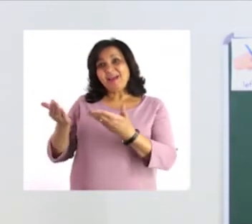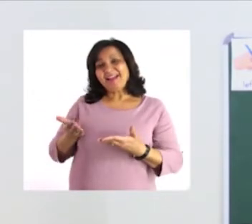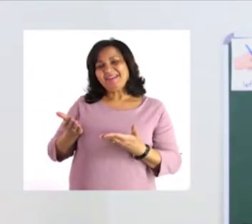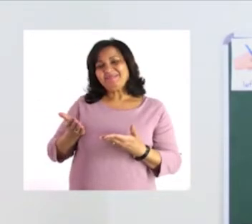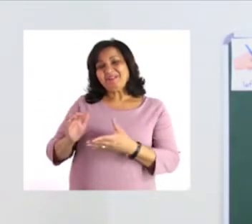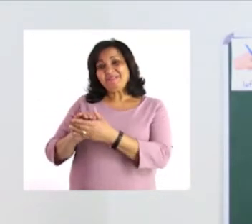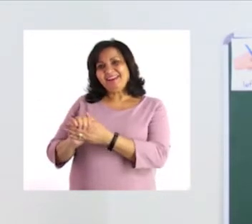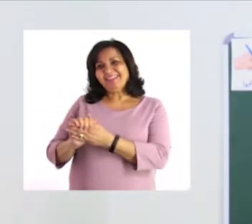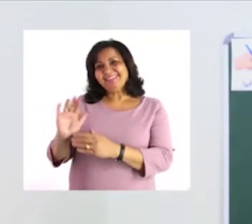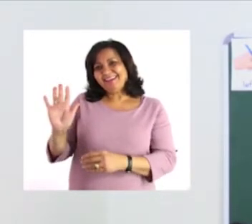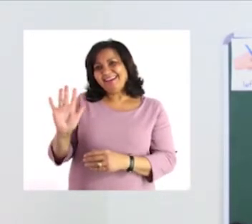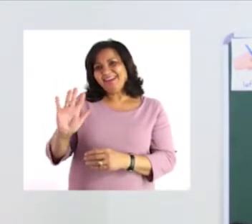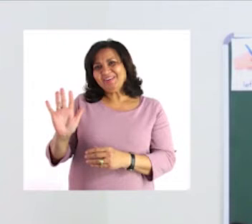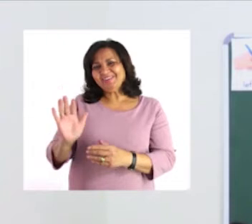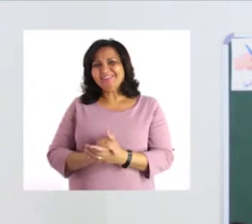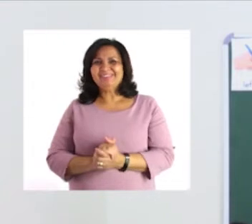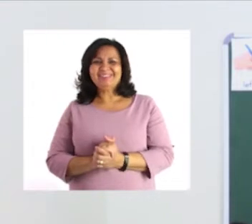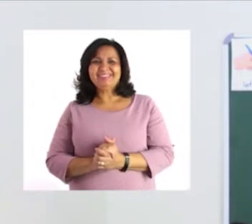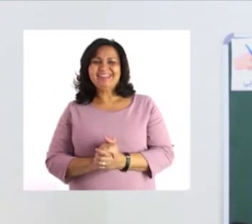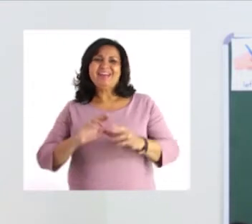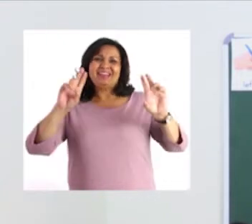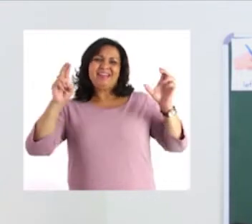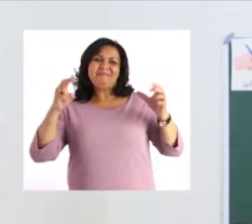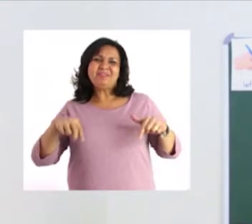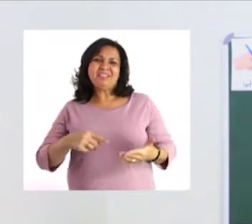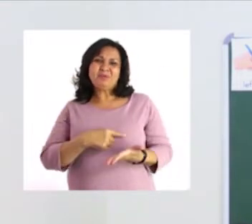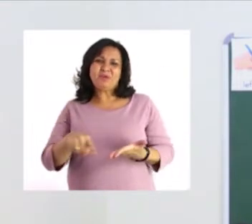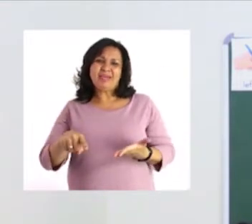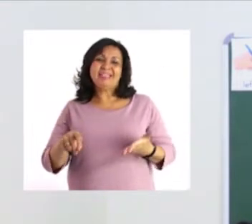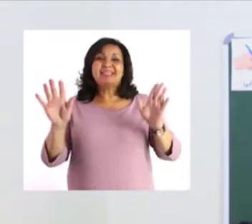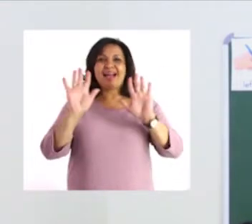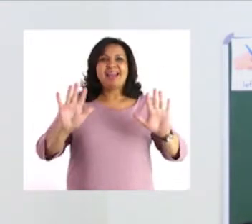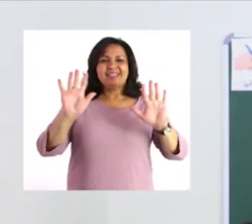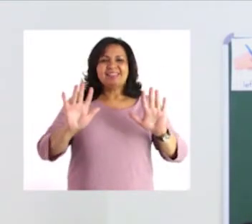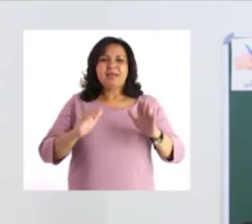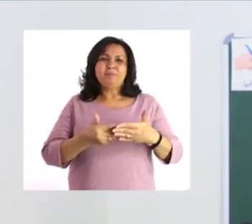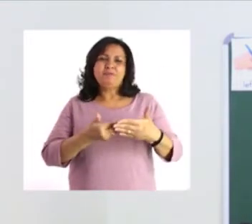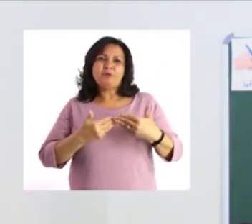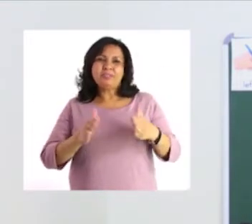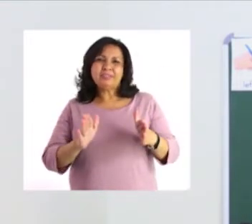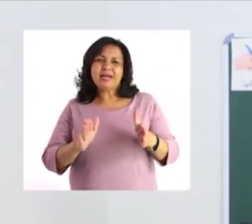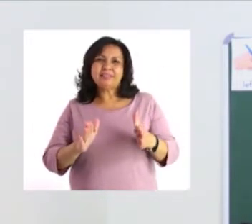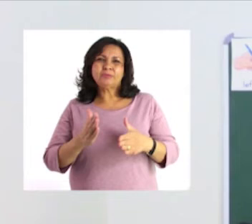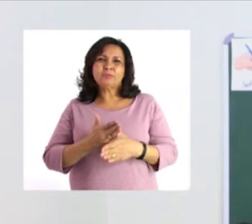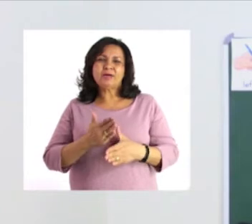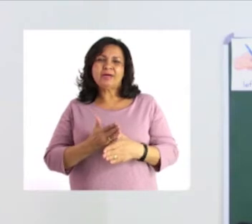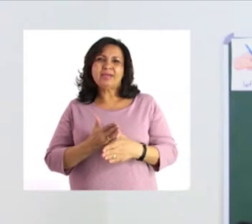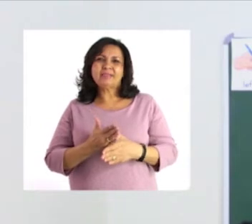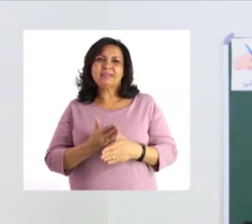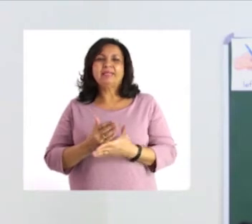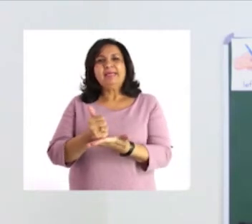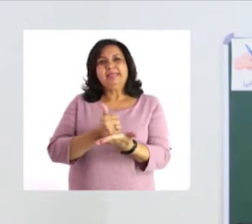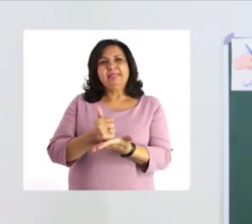friend. Our theme for the week is colors. But before we start with our work today,